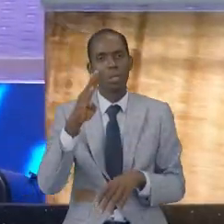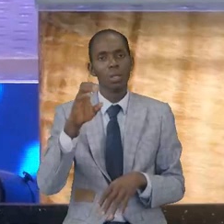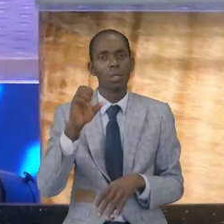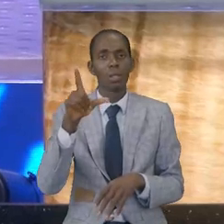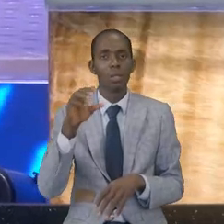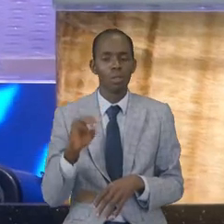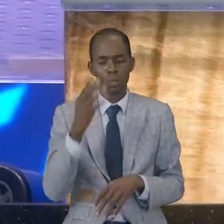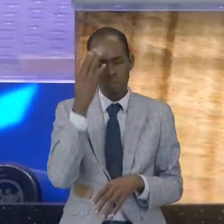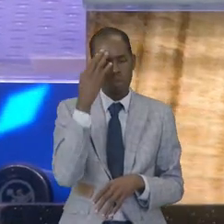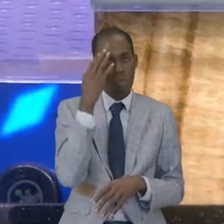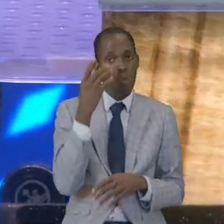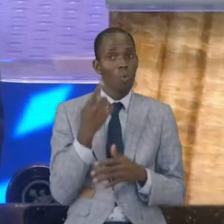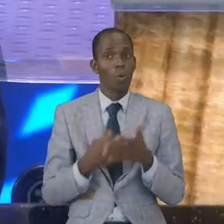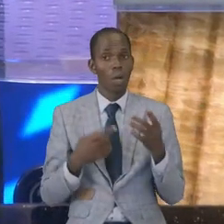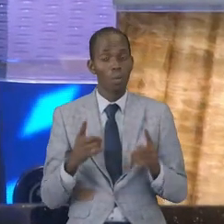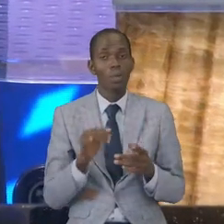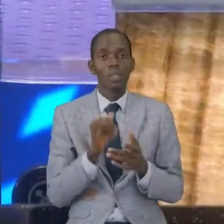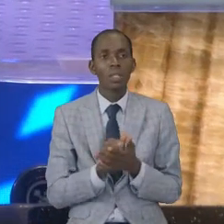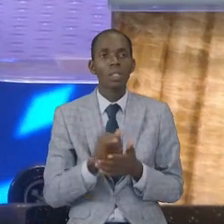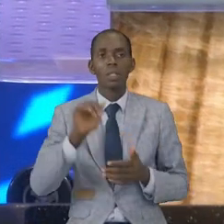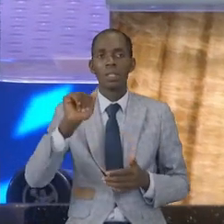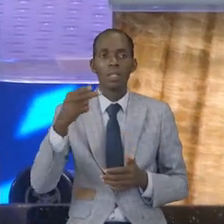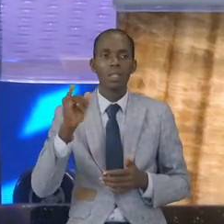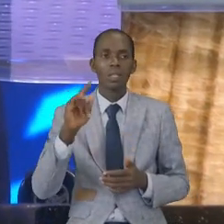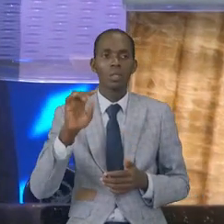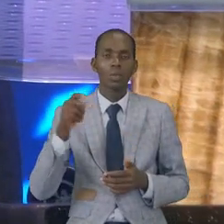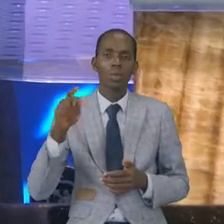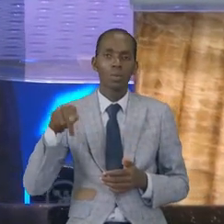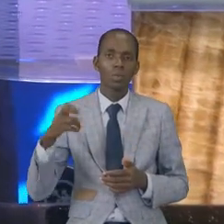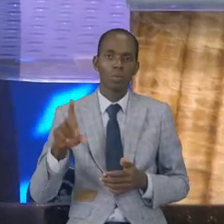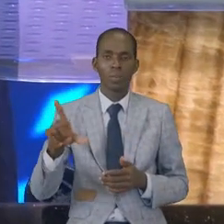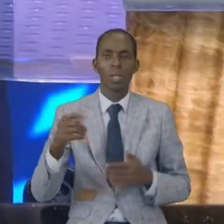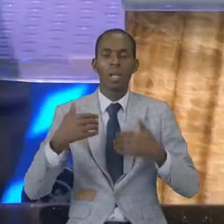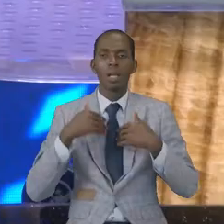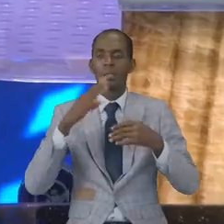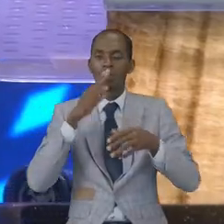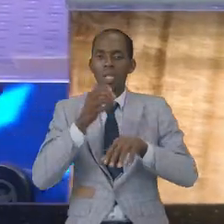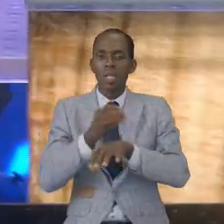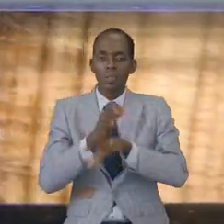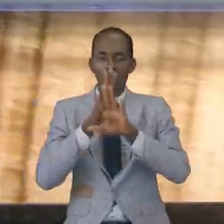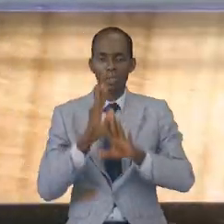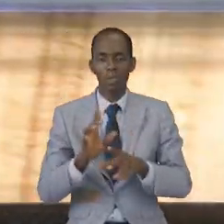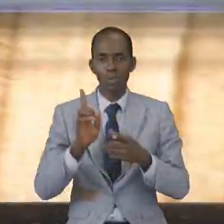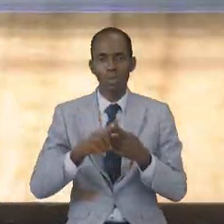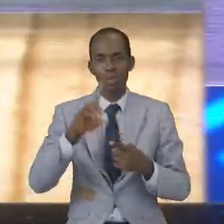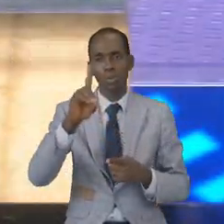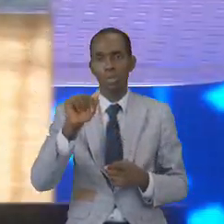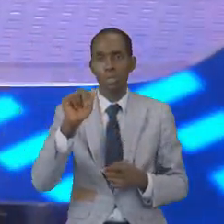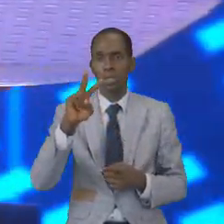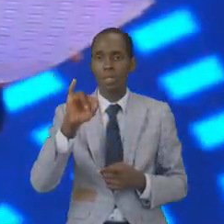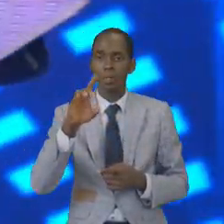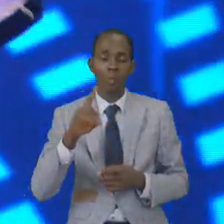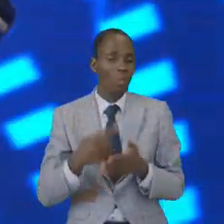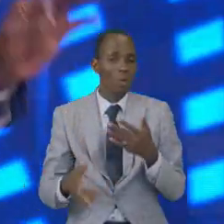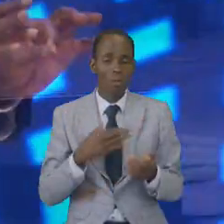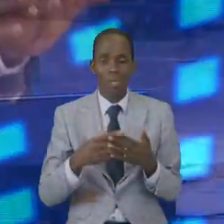perhaps Ahithophel had been a counselor, a guide for David, and whatever he counseled, it